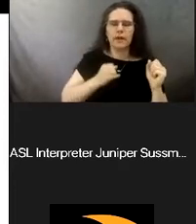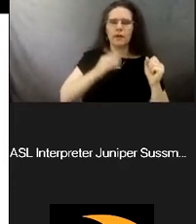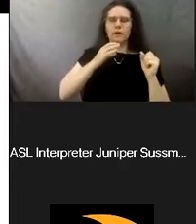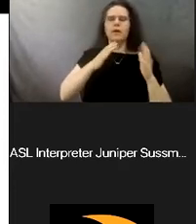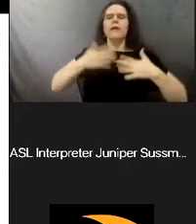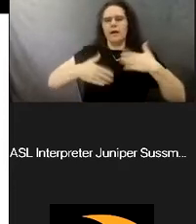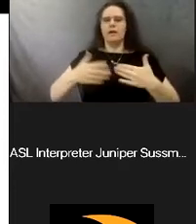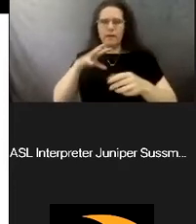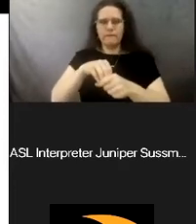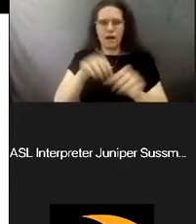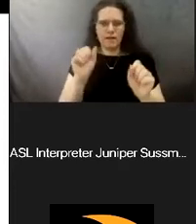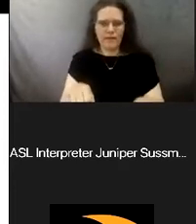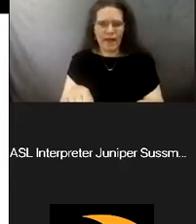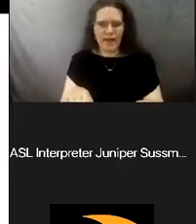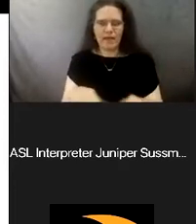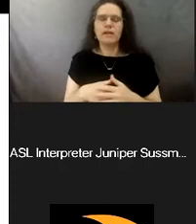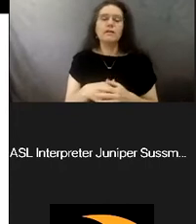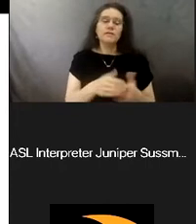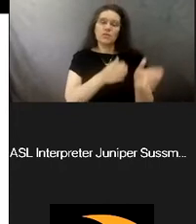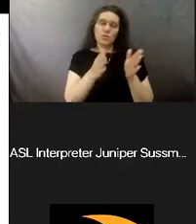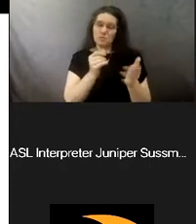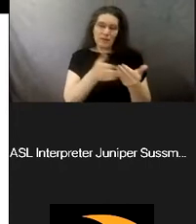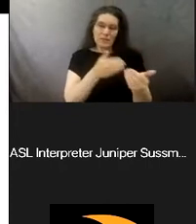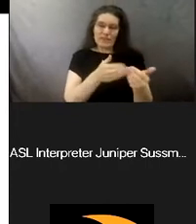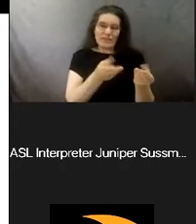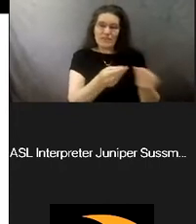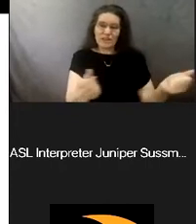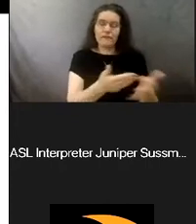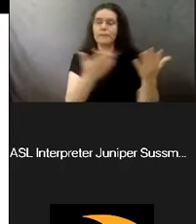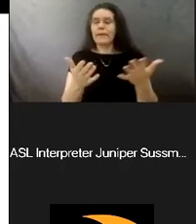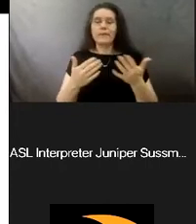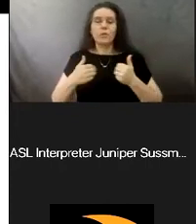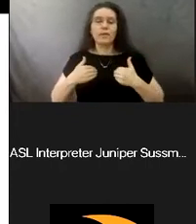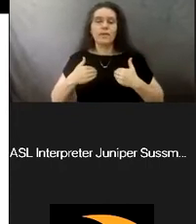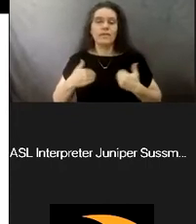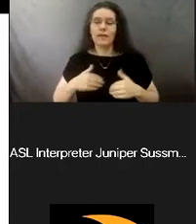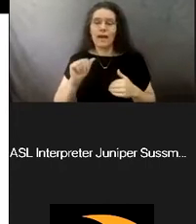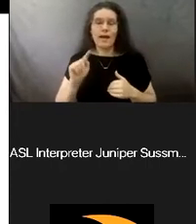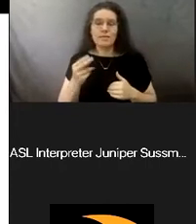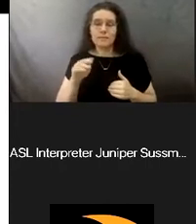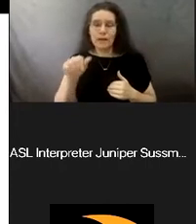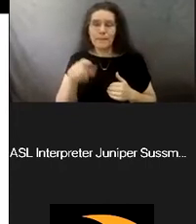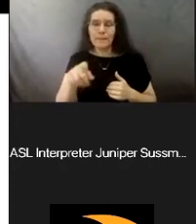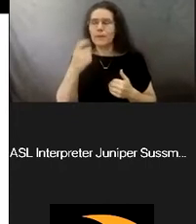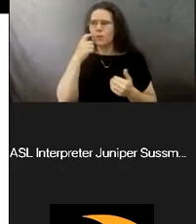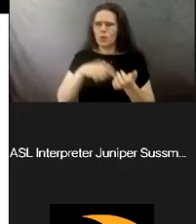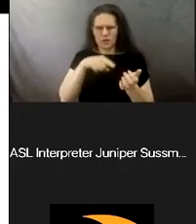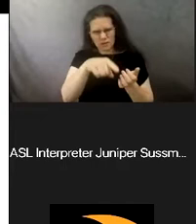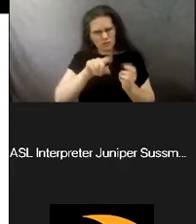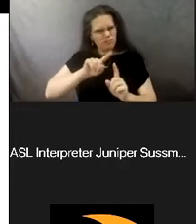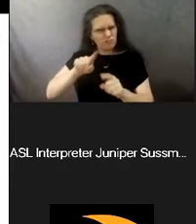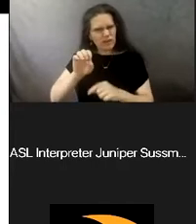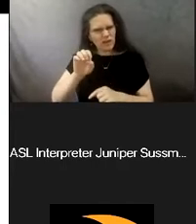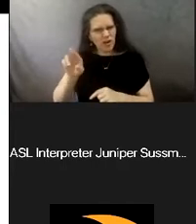easy. Same thing with asthma. Maybe you're noticing that they've had frequent admissions to the emergency department, more so